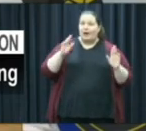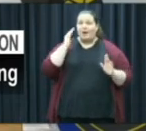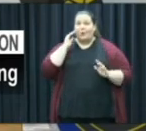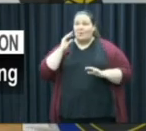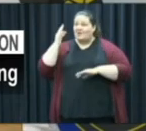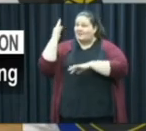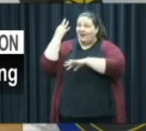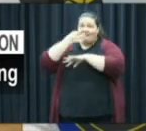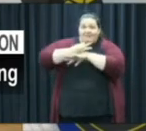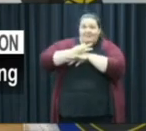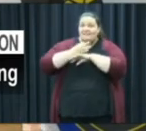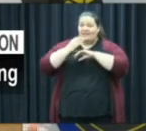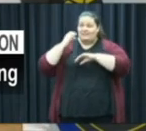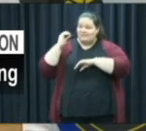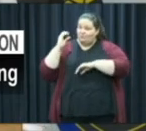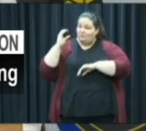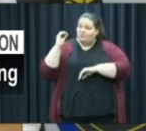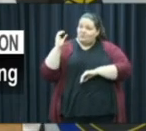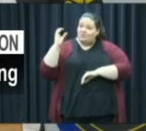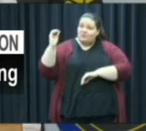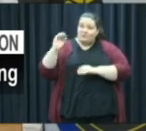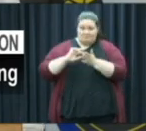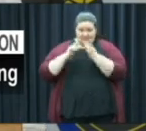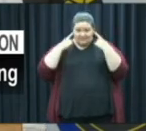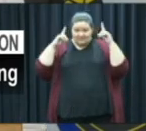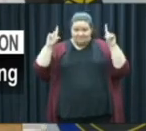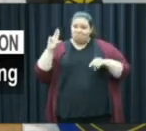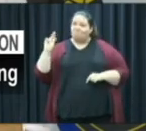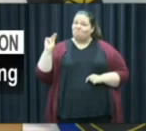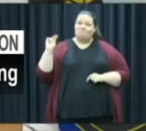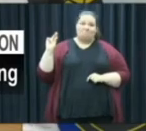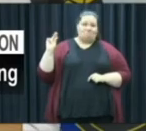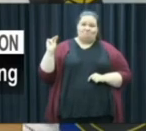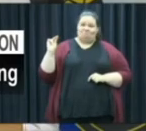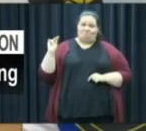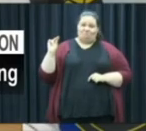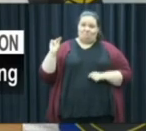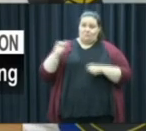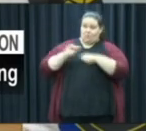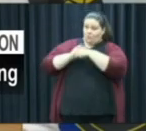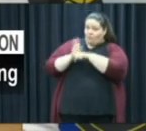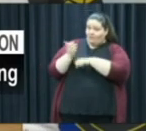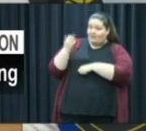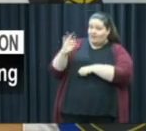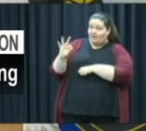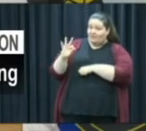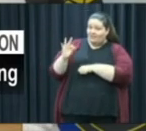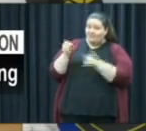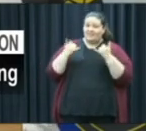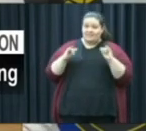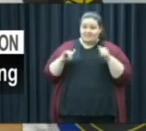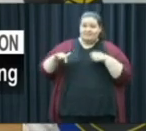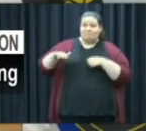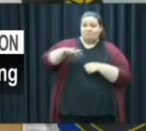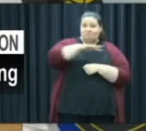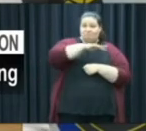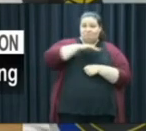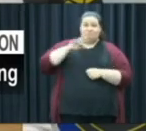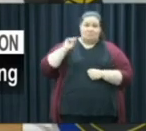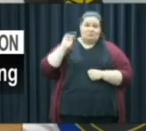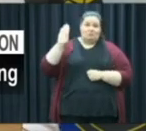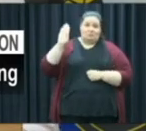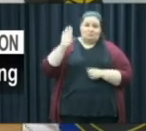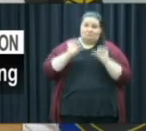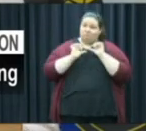report no new cases, that is not how I define success. COVID-19 is still with us. It will be with us for a very